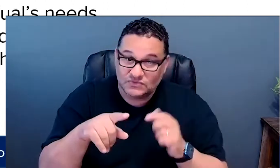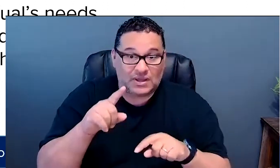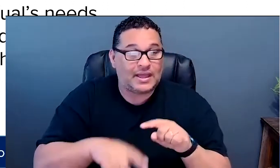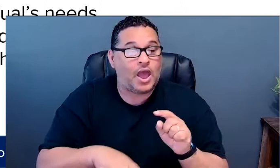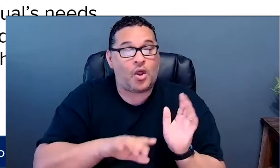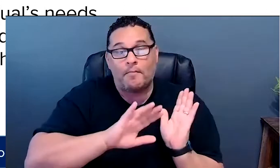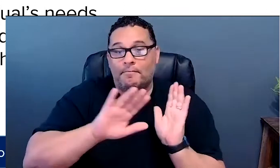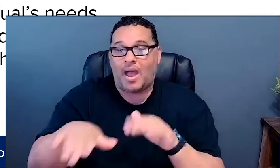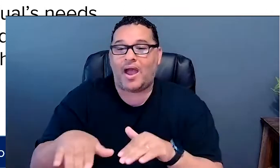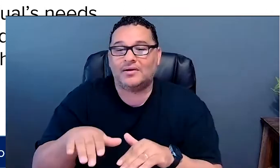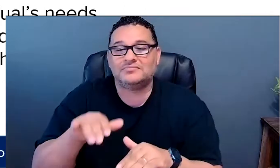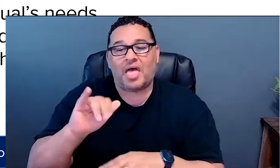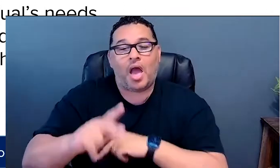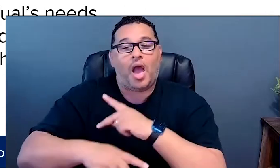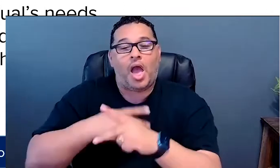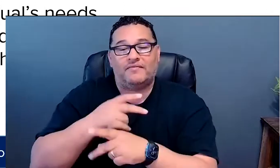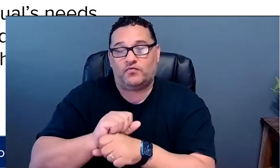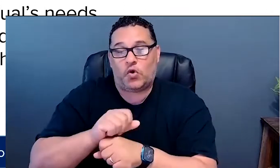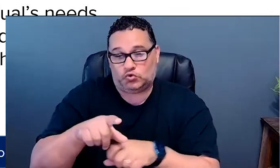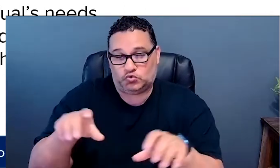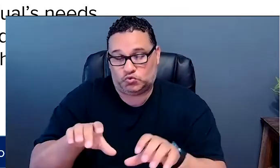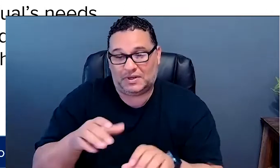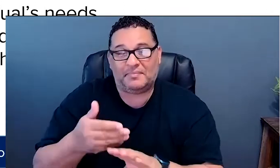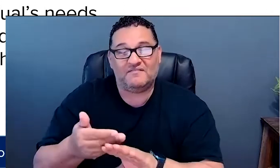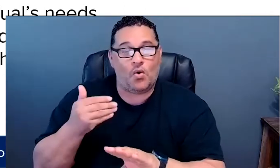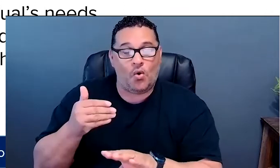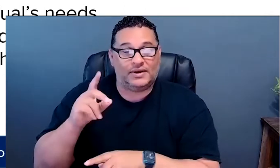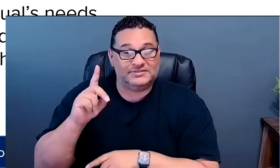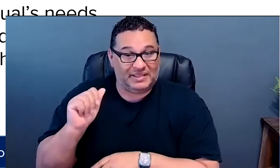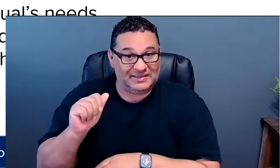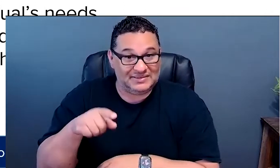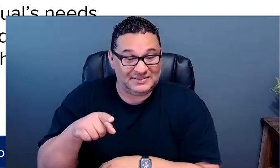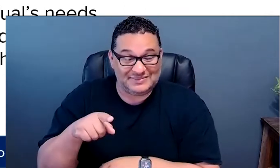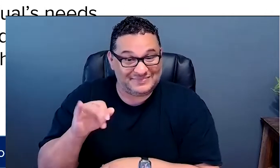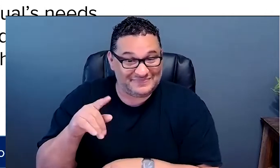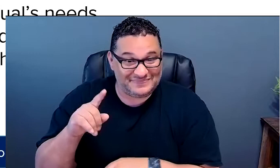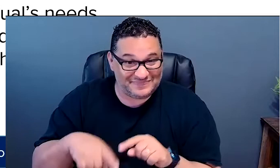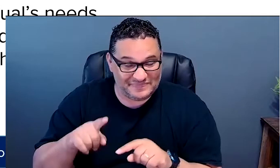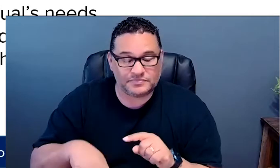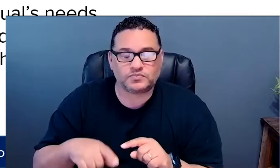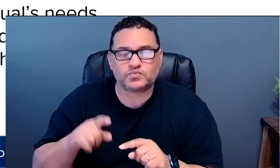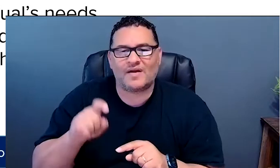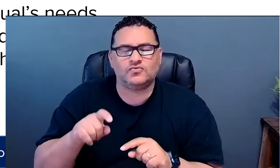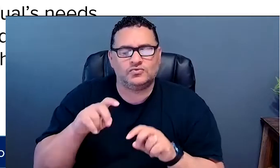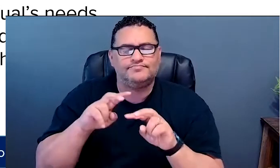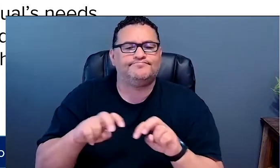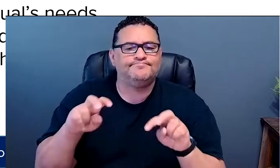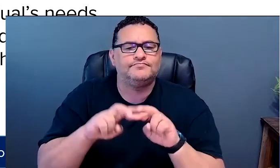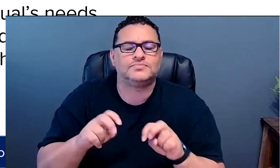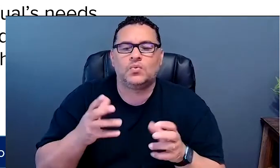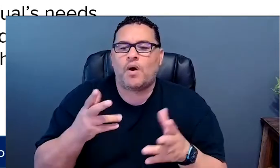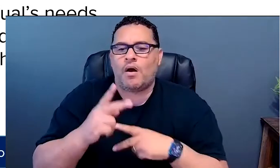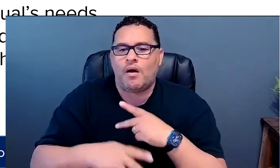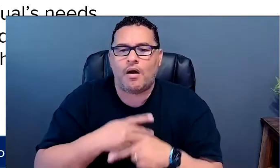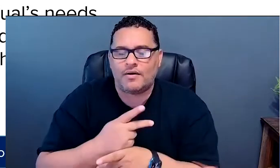doing prior to your disability, we need to look at what kind of transferable skills you